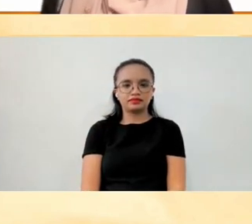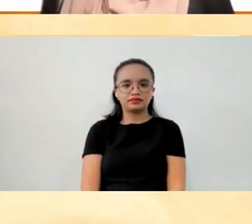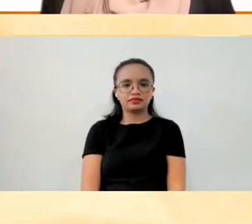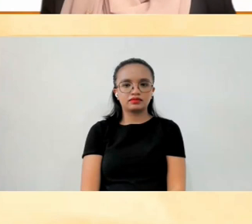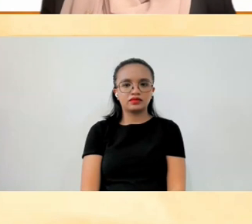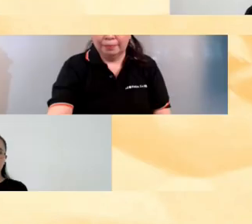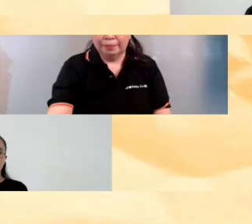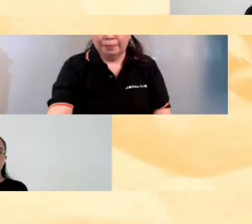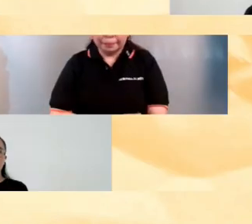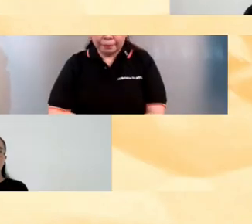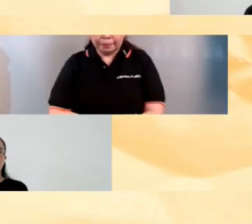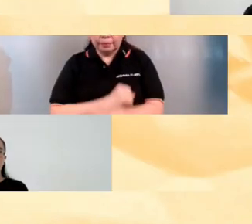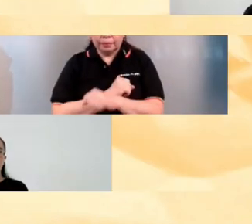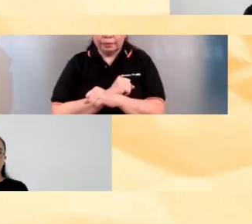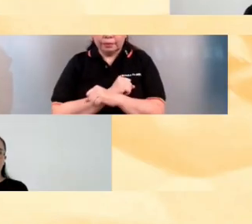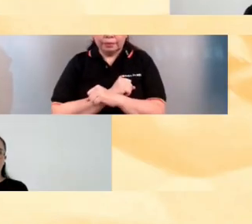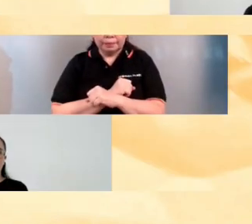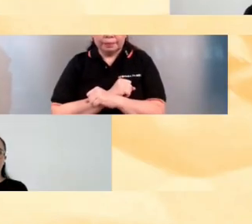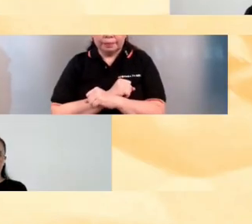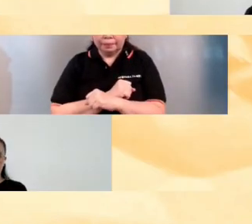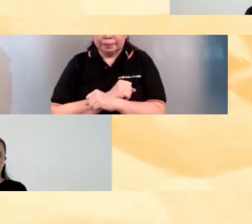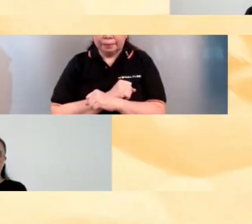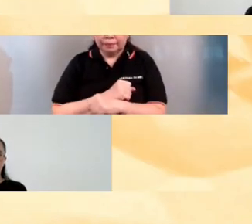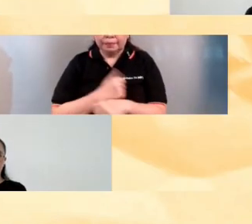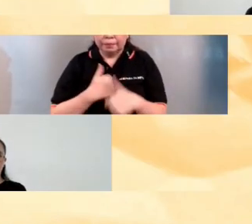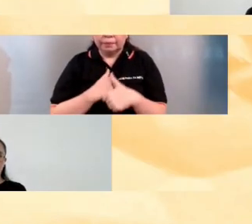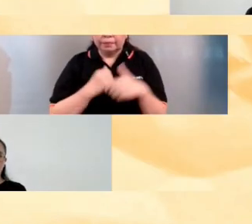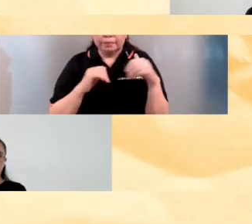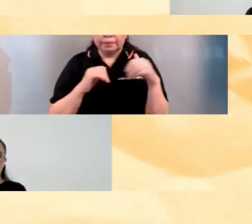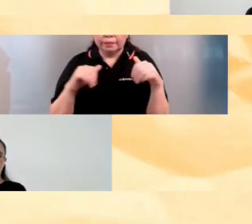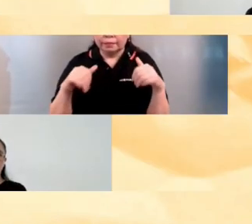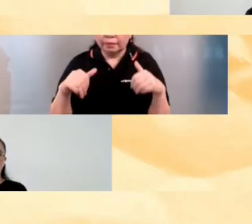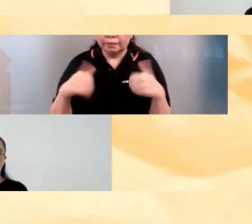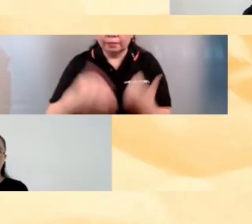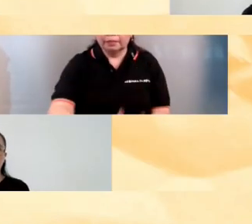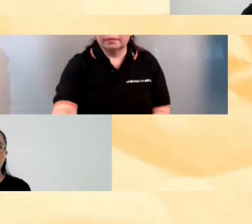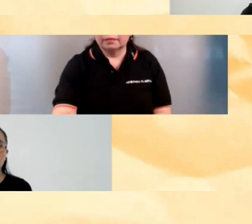situate children in the midst of these armed conflicts in the BARM